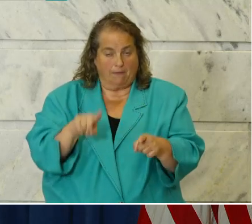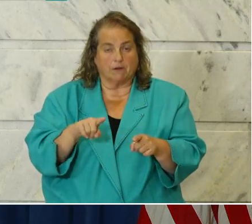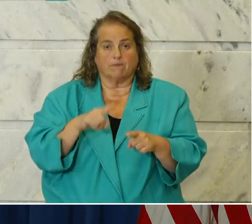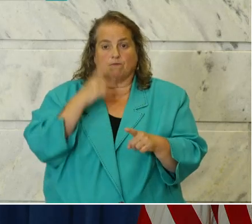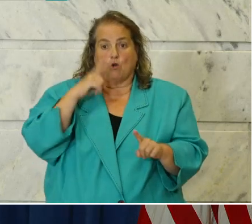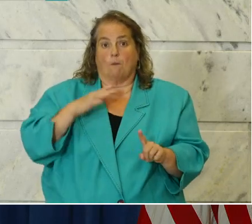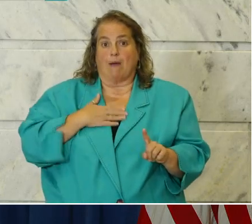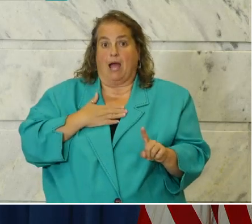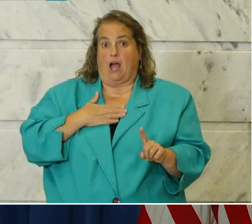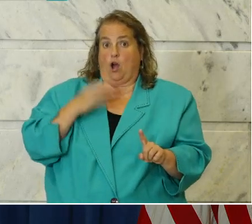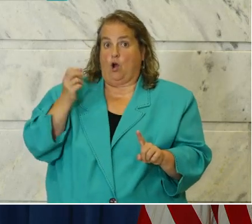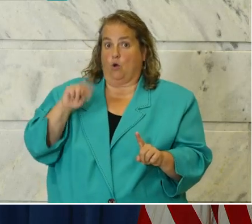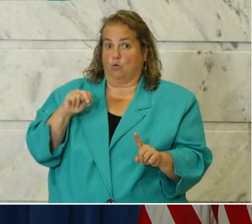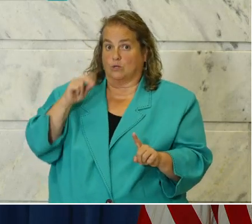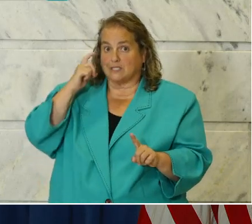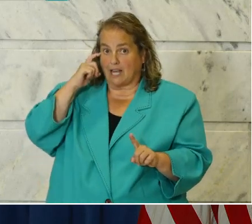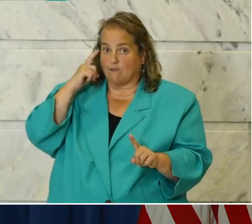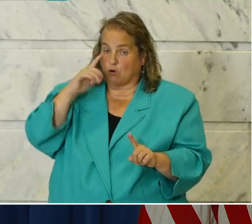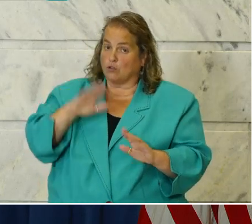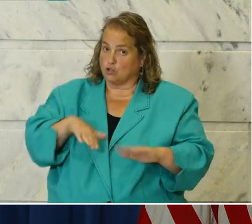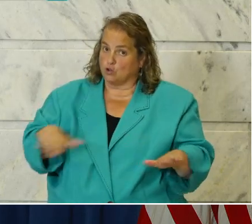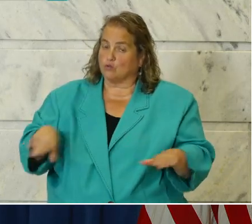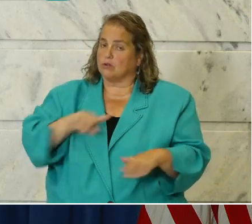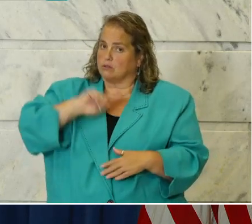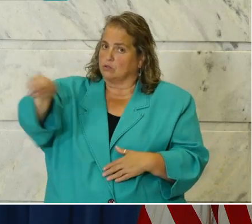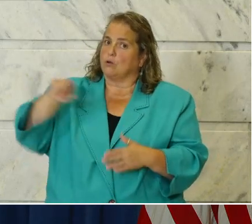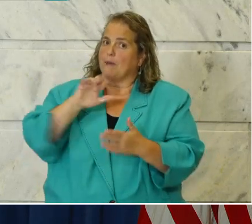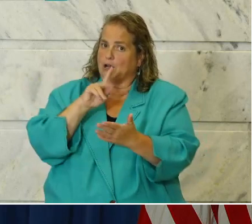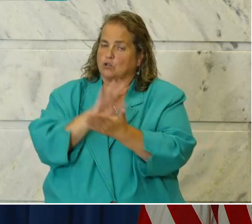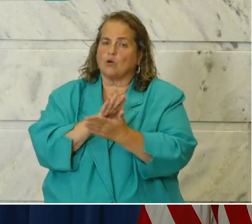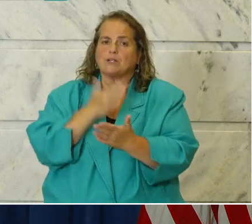with my kids, as well as their developmental